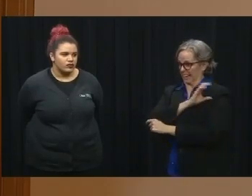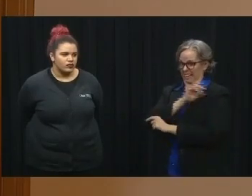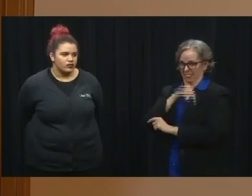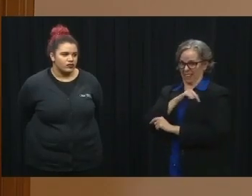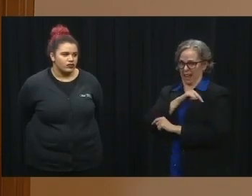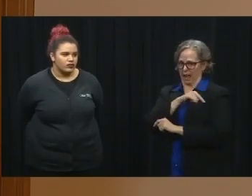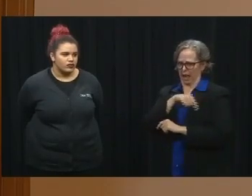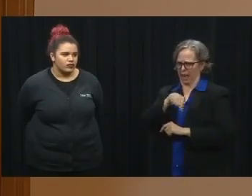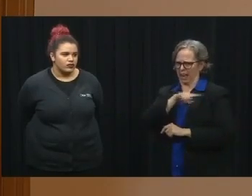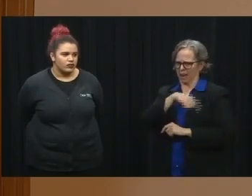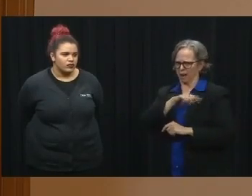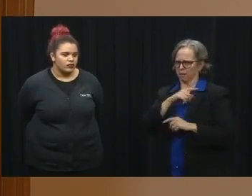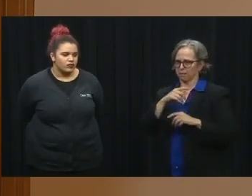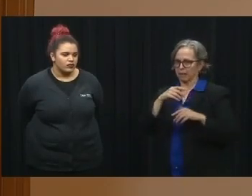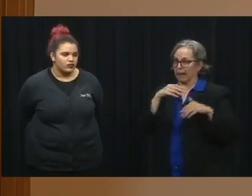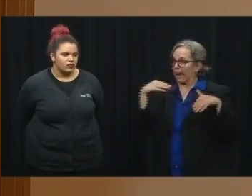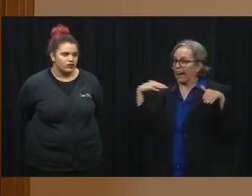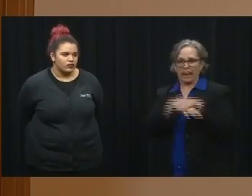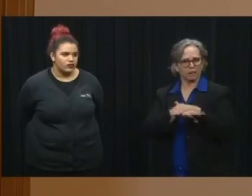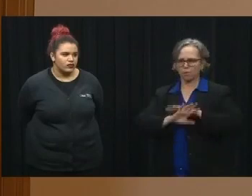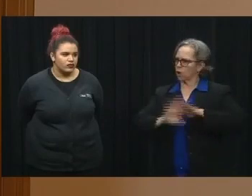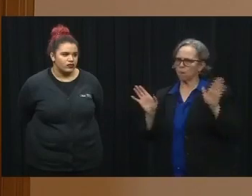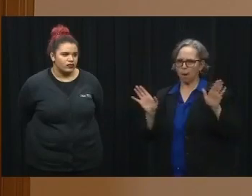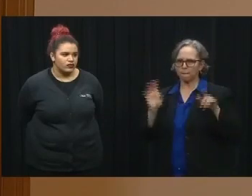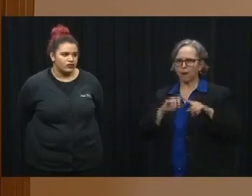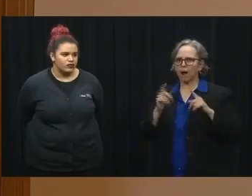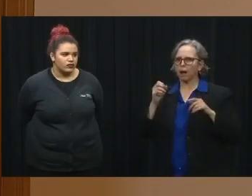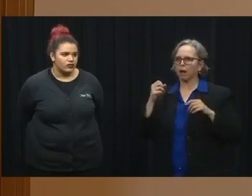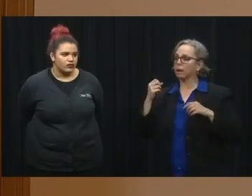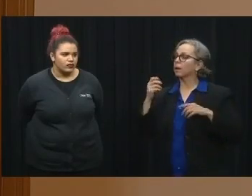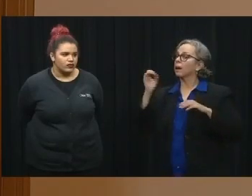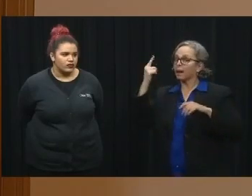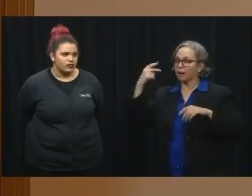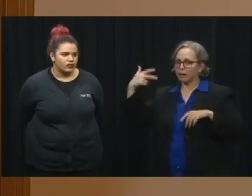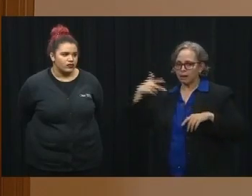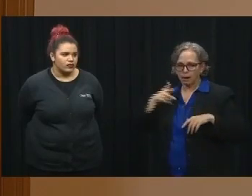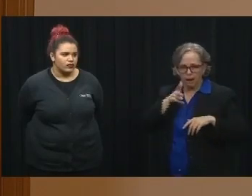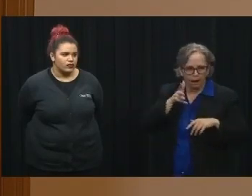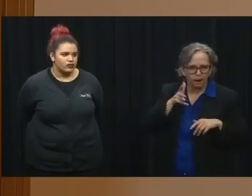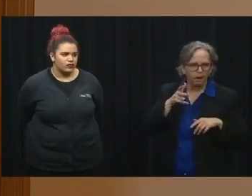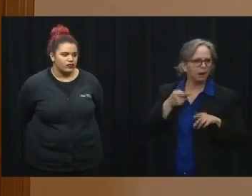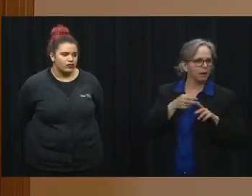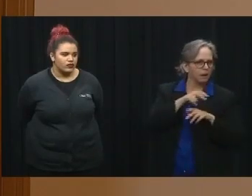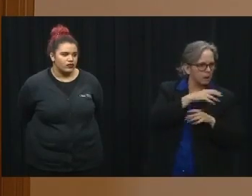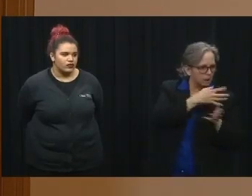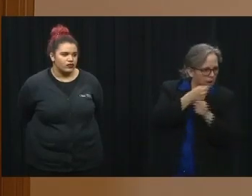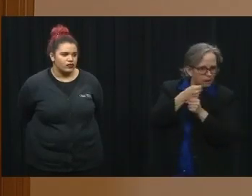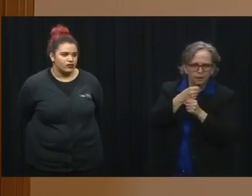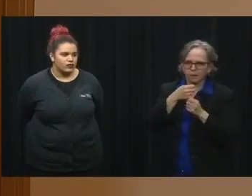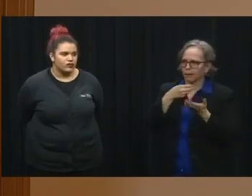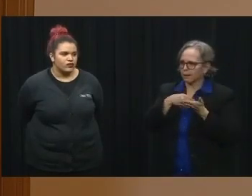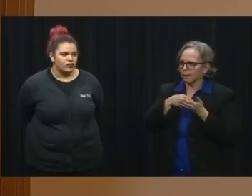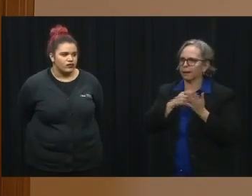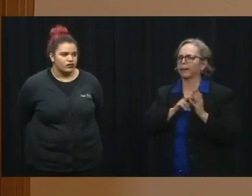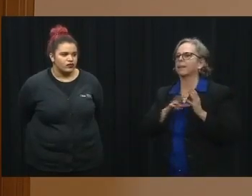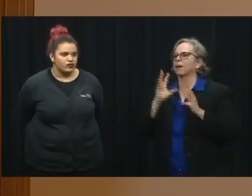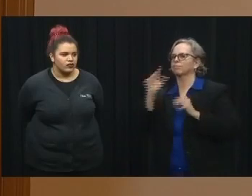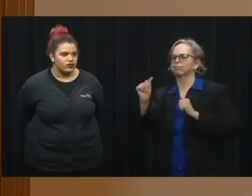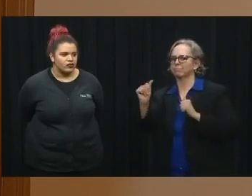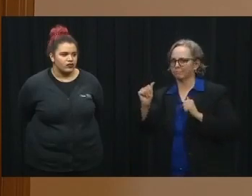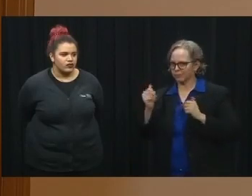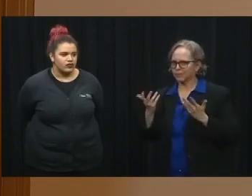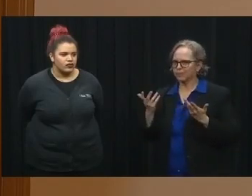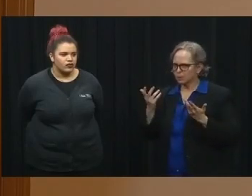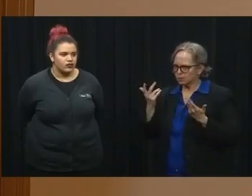that's so essential. I think the health department itself is closed for 2 days, undergoing a very thorough cleansing, but it